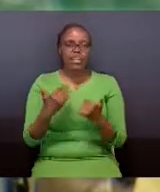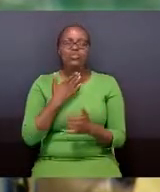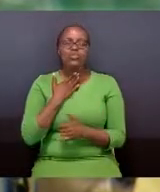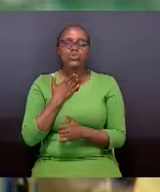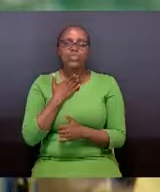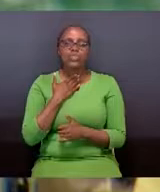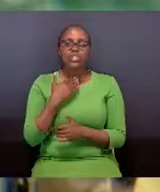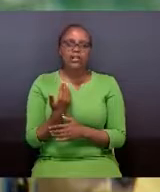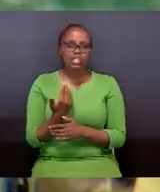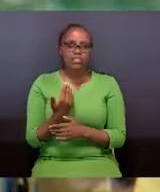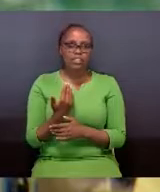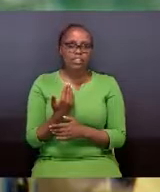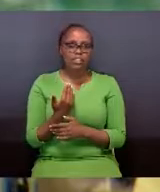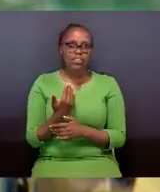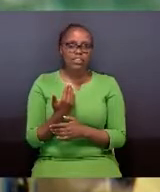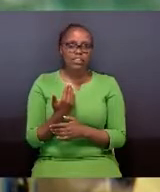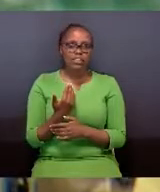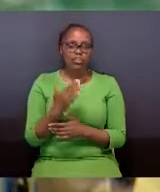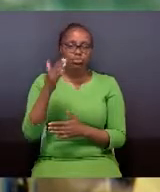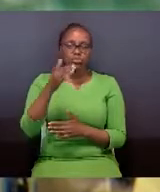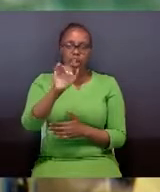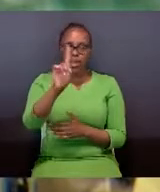to read a quote to you.